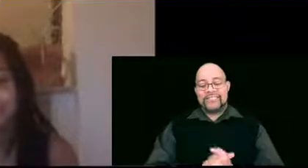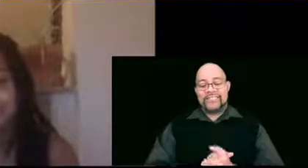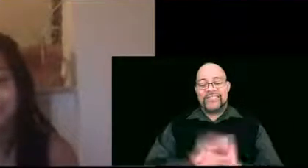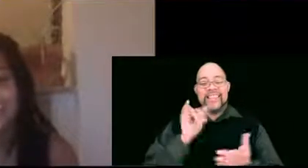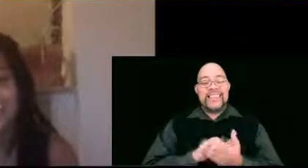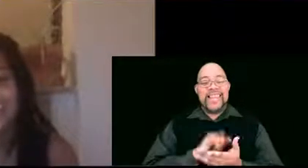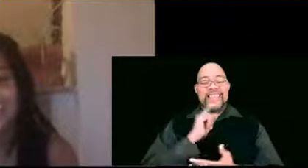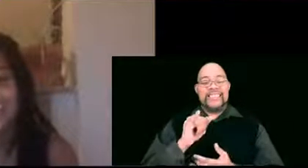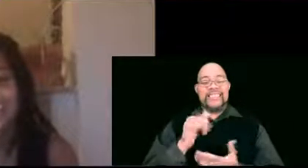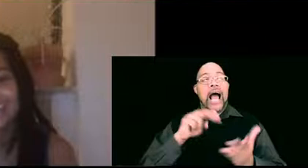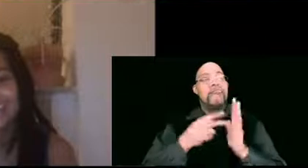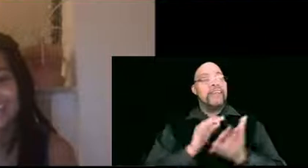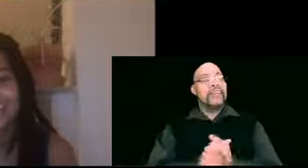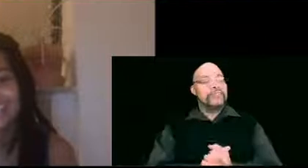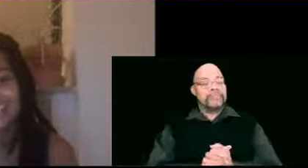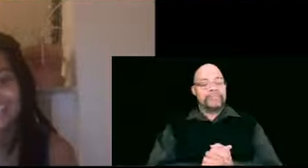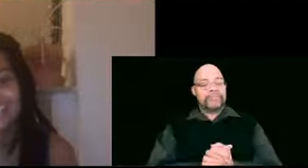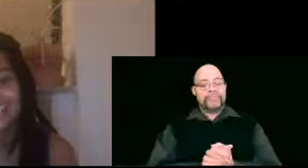Thank you for that. That is,